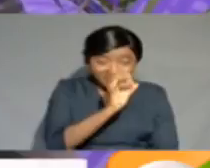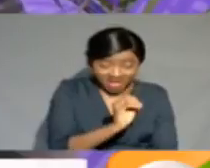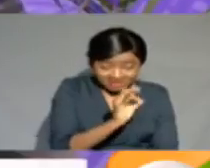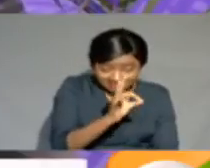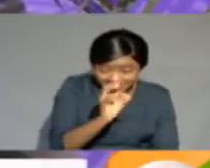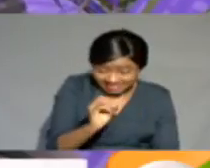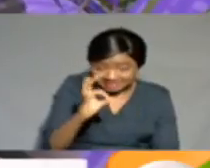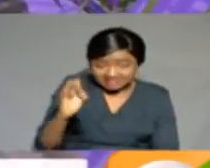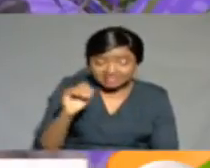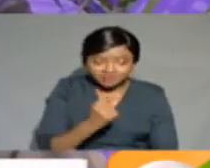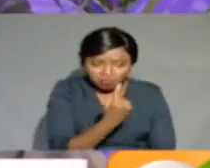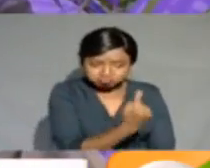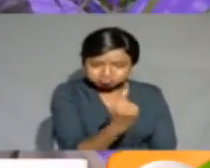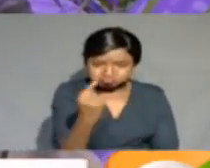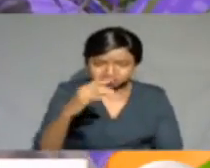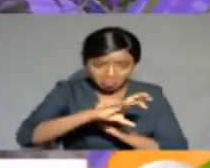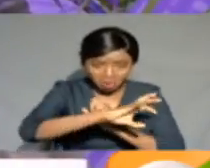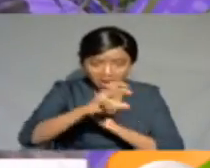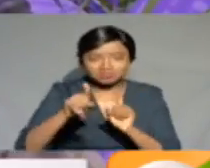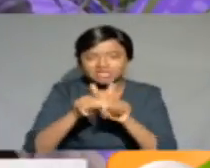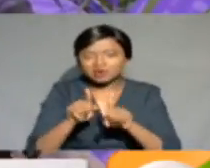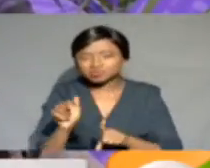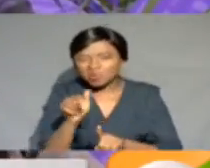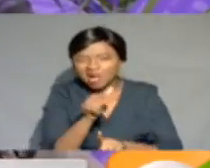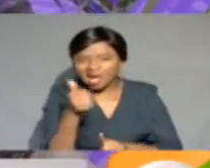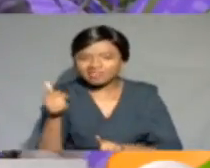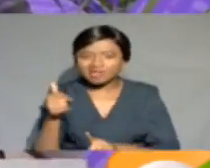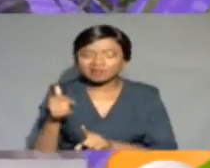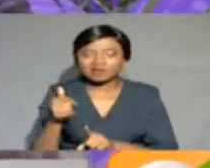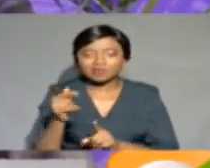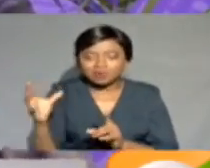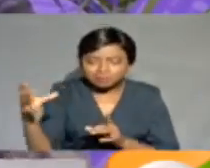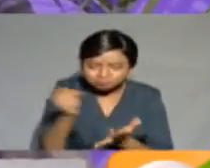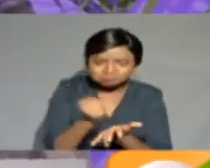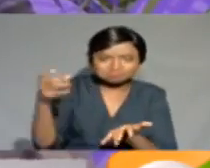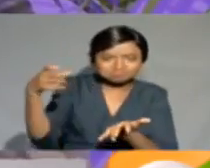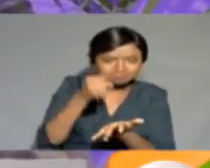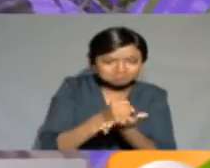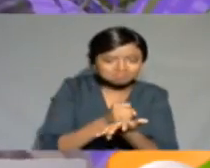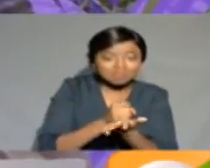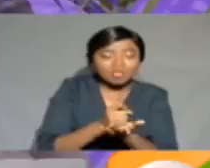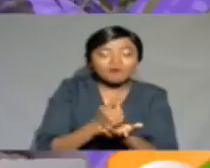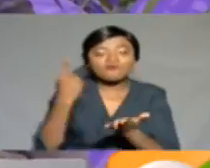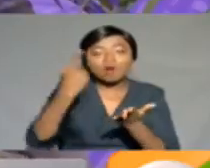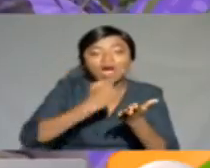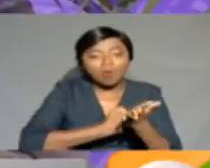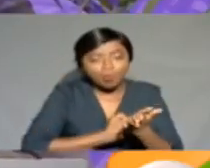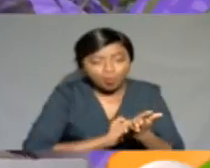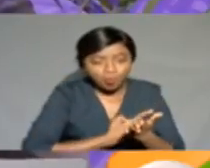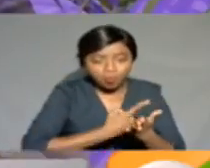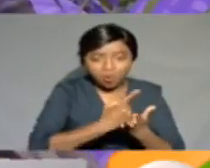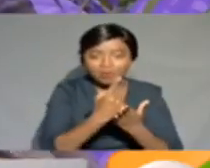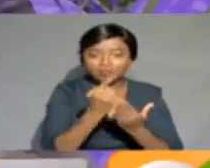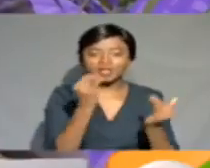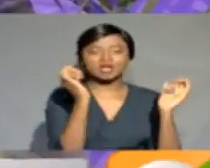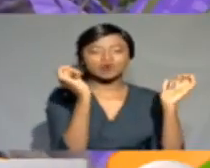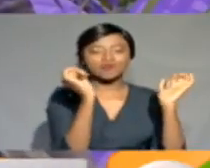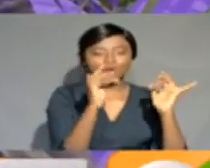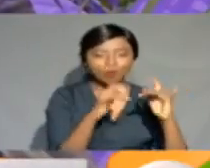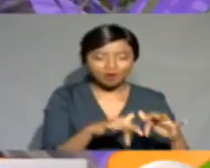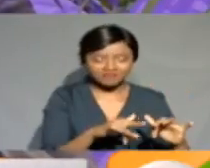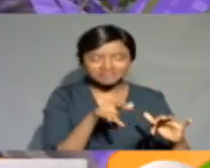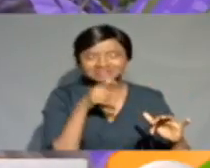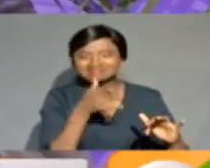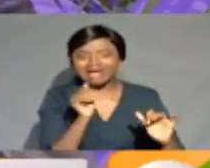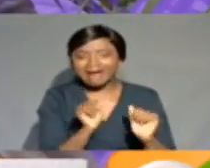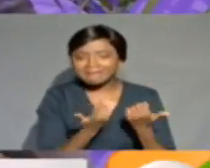each county, and those that are large, we take more, yeah. And we bring them for a 1-week conference where they are taken